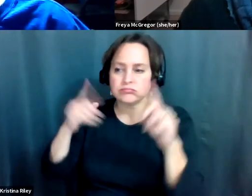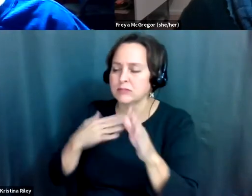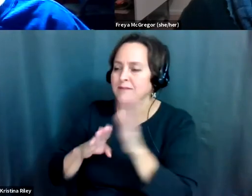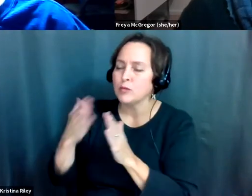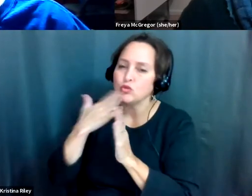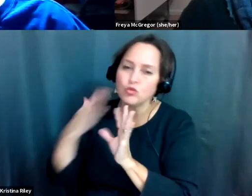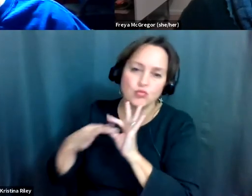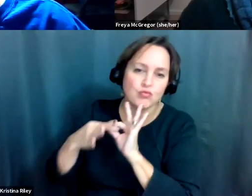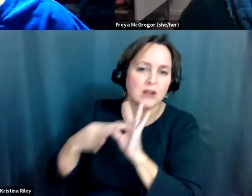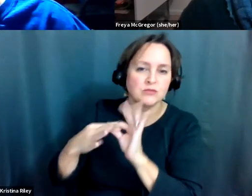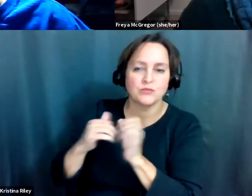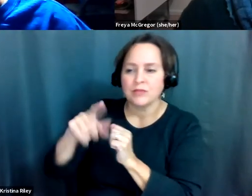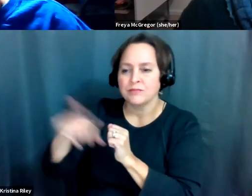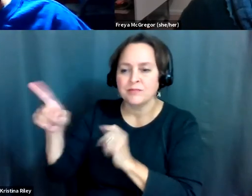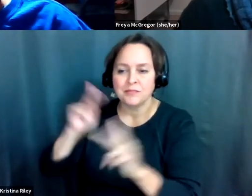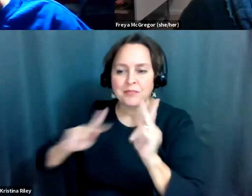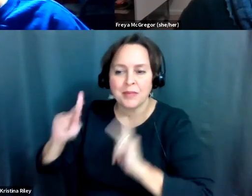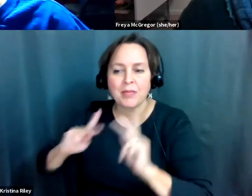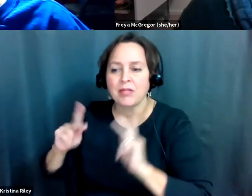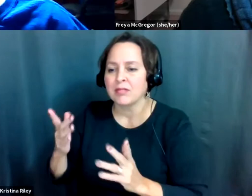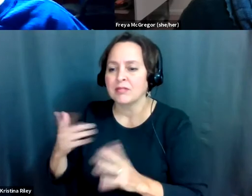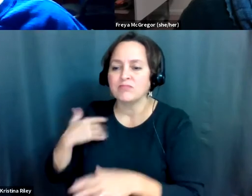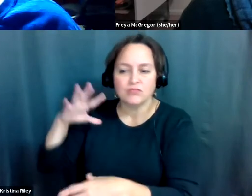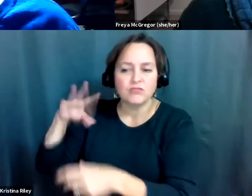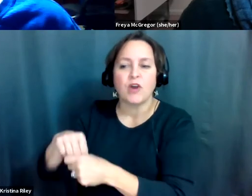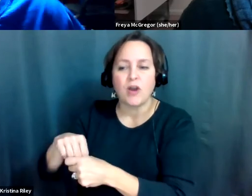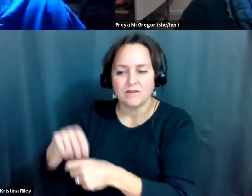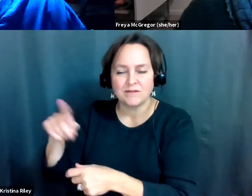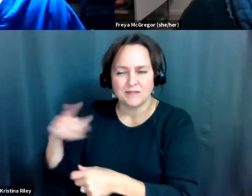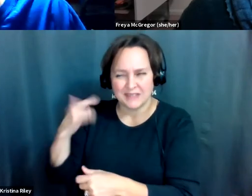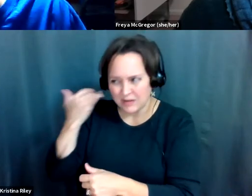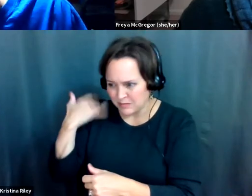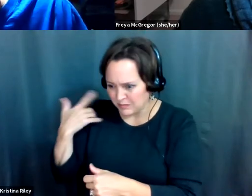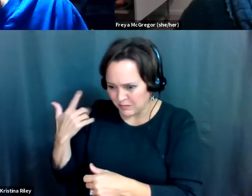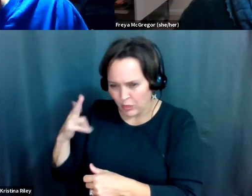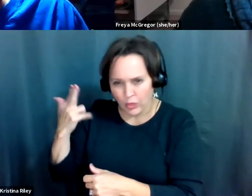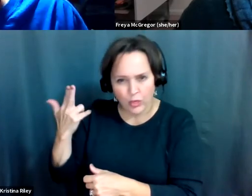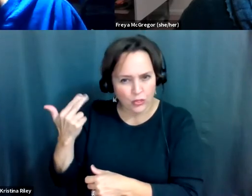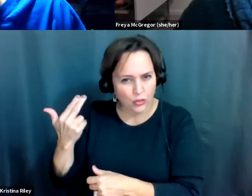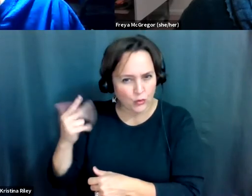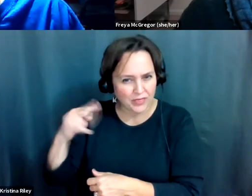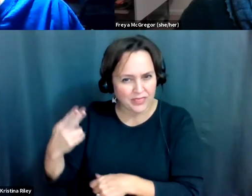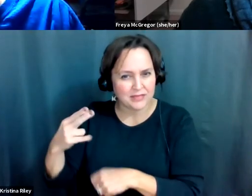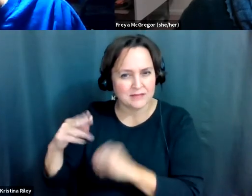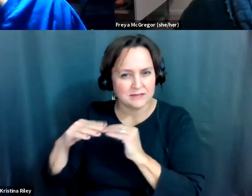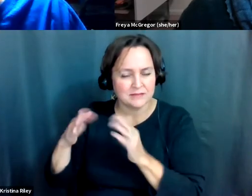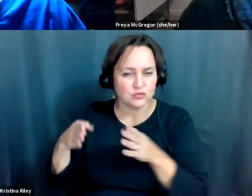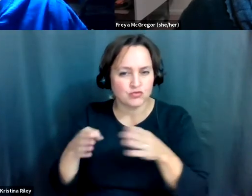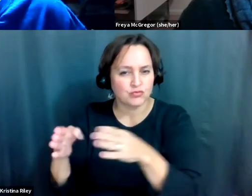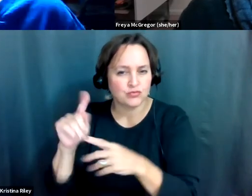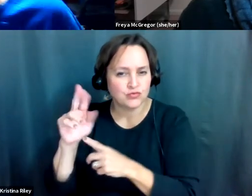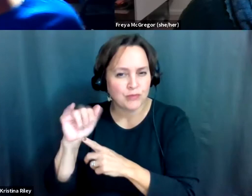with a couple of people there and I've actually been involved. I think I'm in my 13th one now, and these trails are,